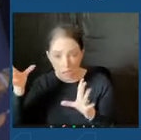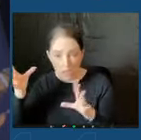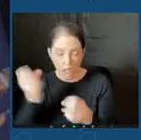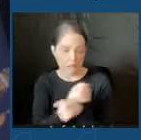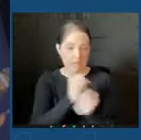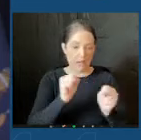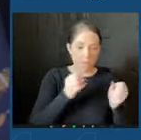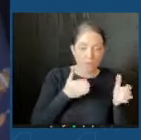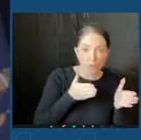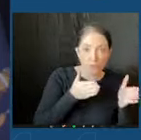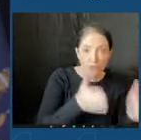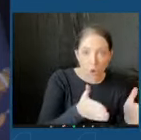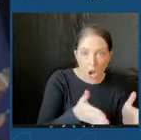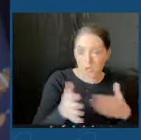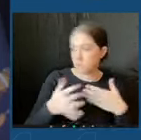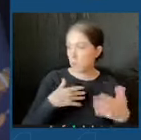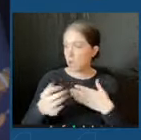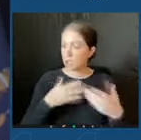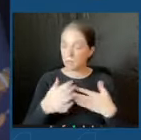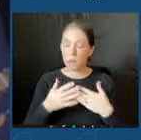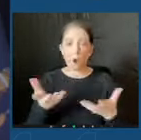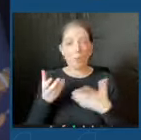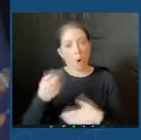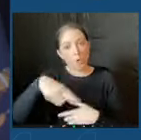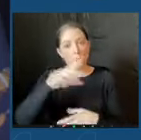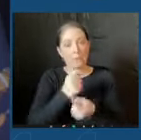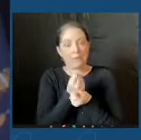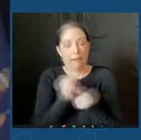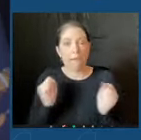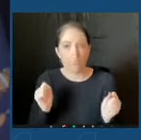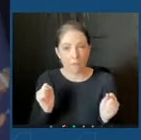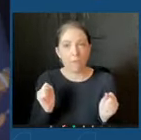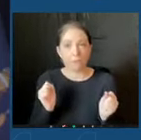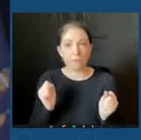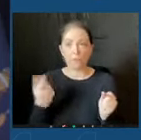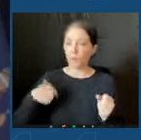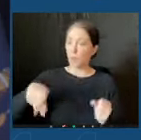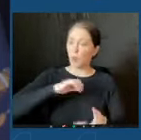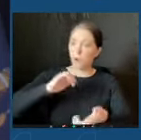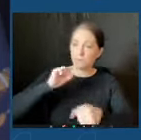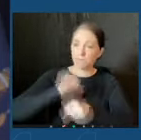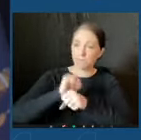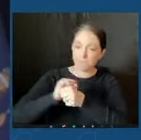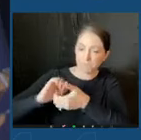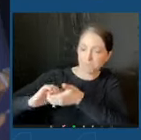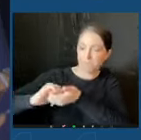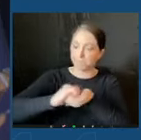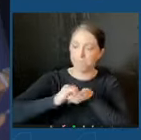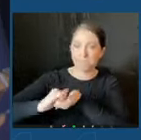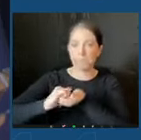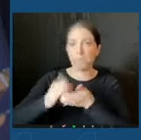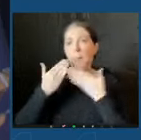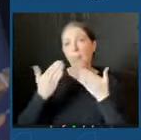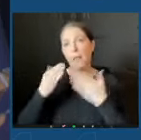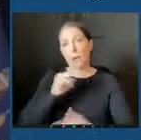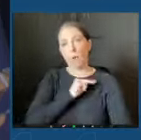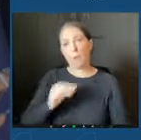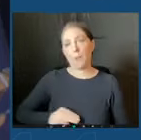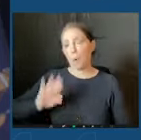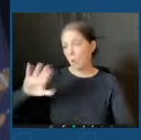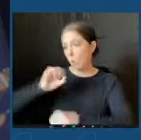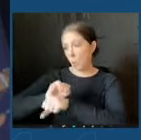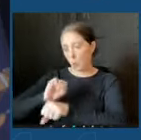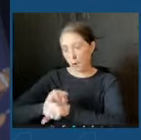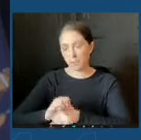you're walking or riding your bike to school, you don't have to worry. So we are working together as true partners. Thank you, Mayor Adams, for all you do. We also